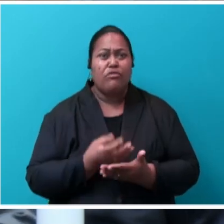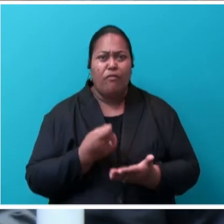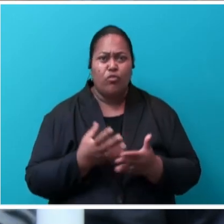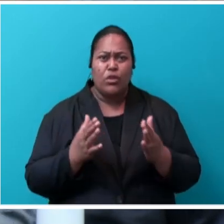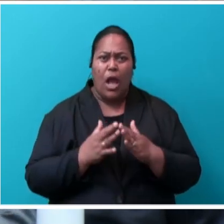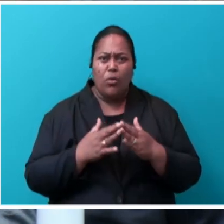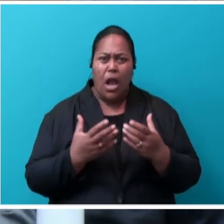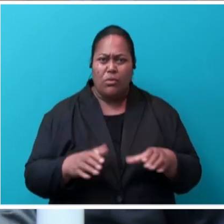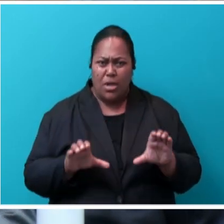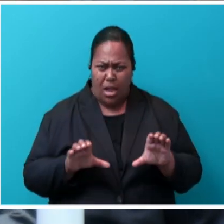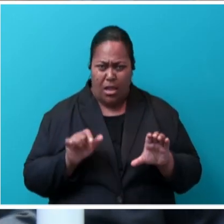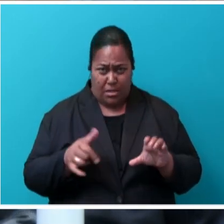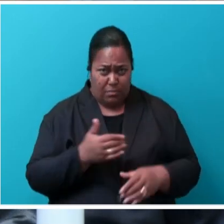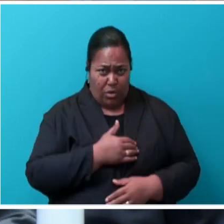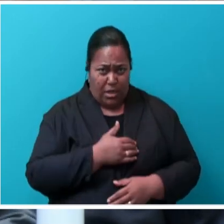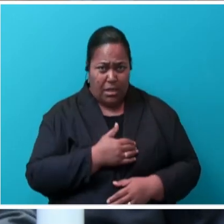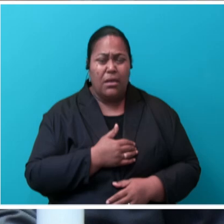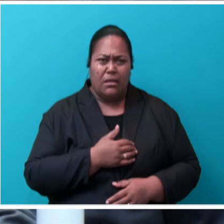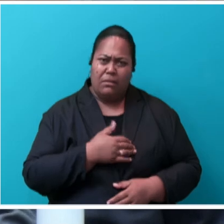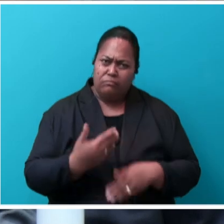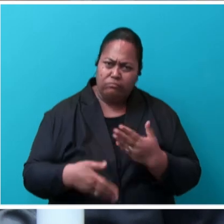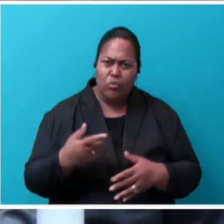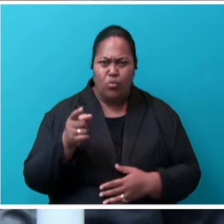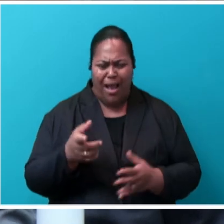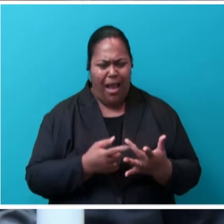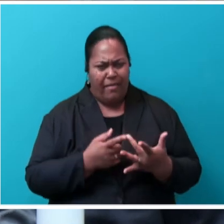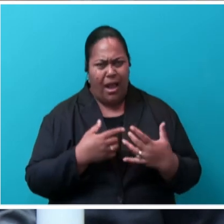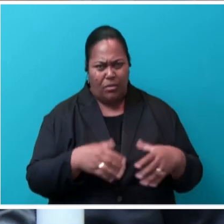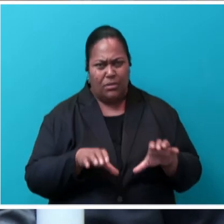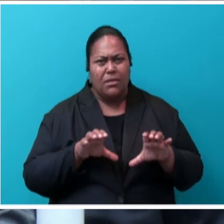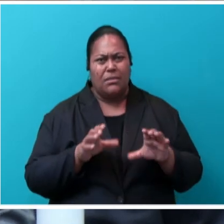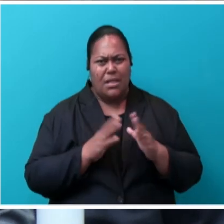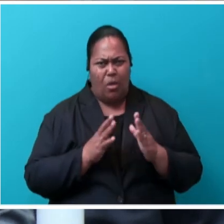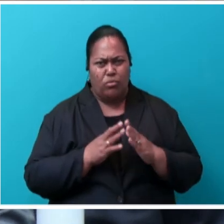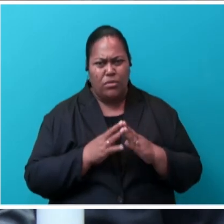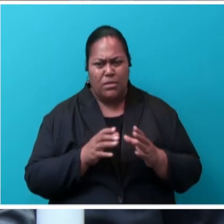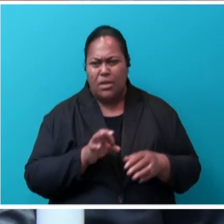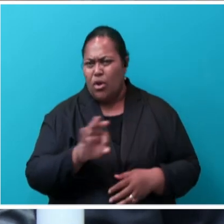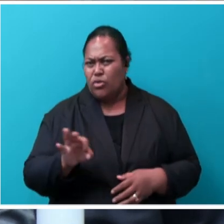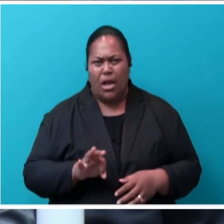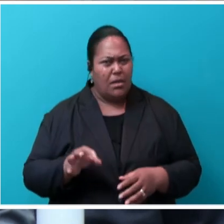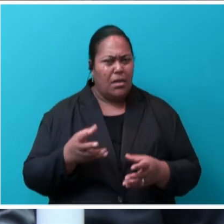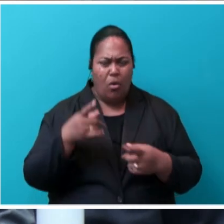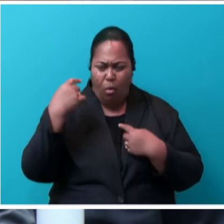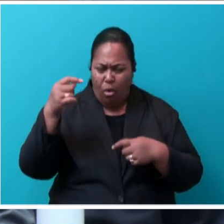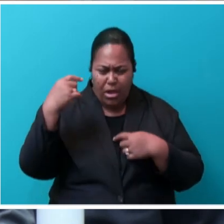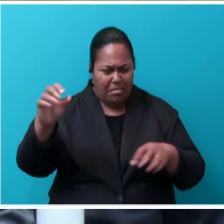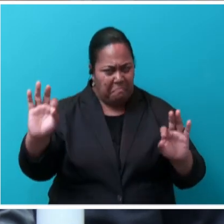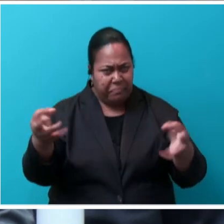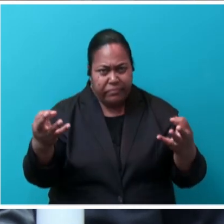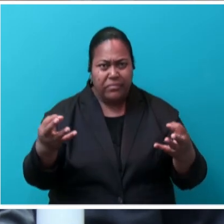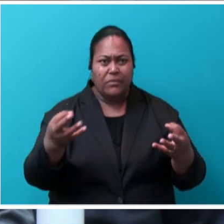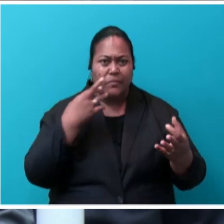that particular, on the Somerset Council and the other councils that have backlog in the auditing the